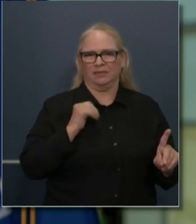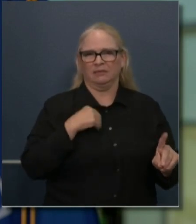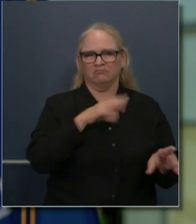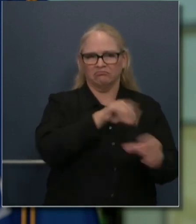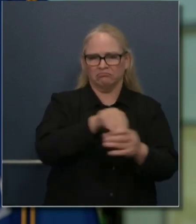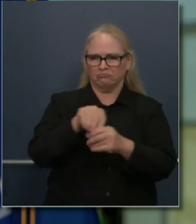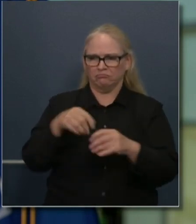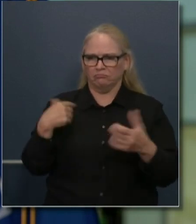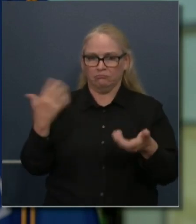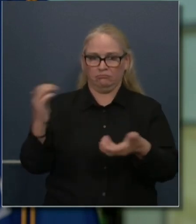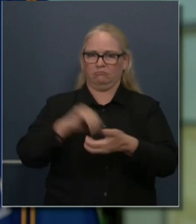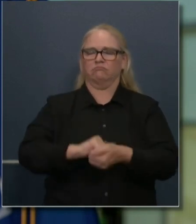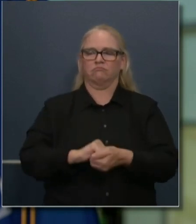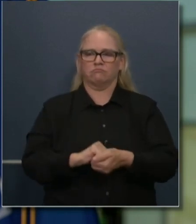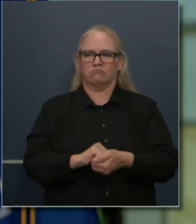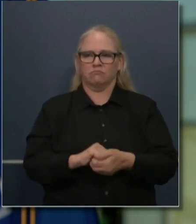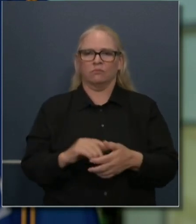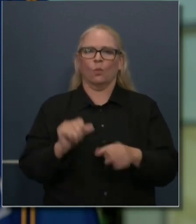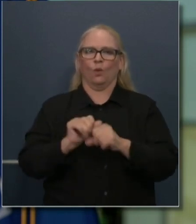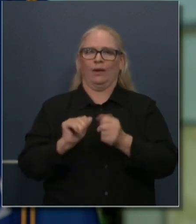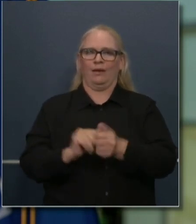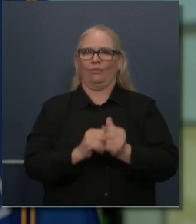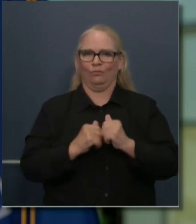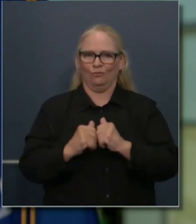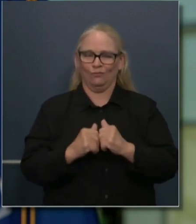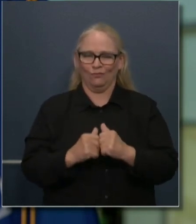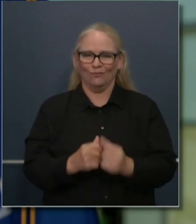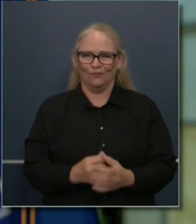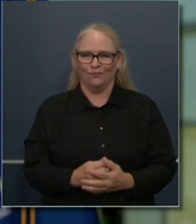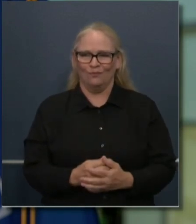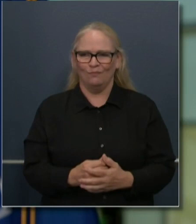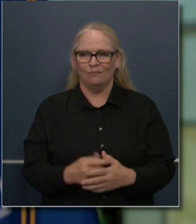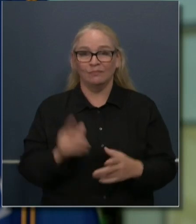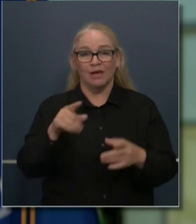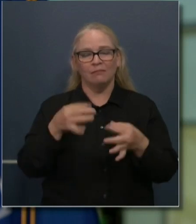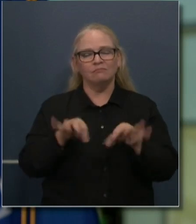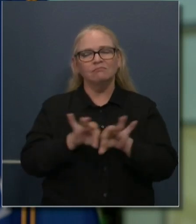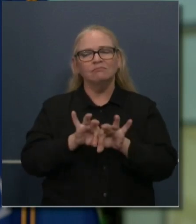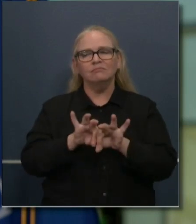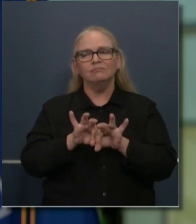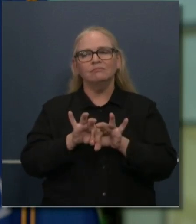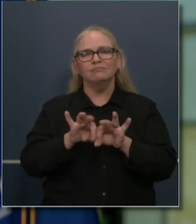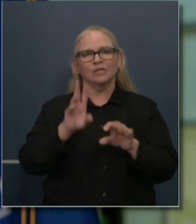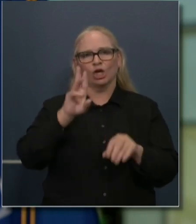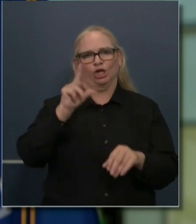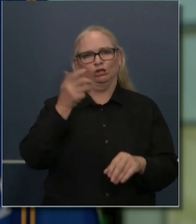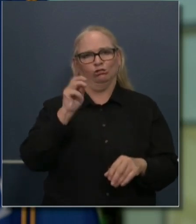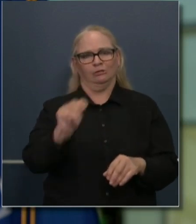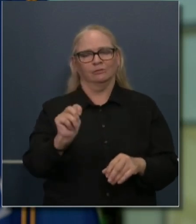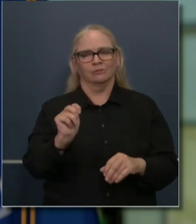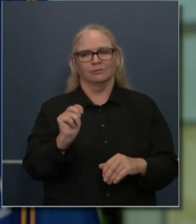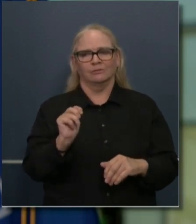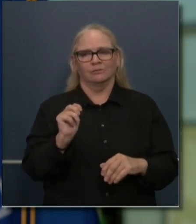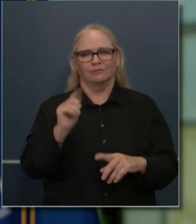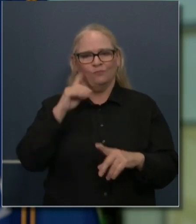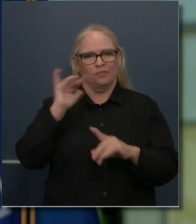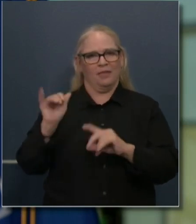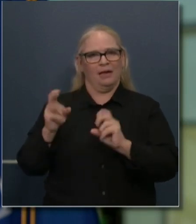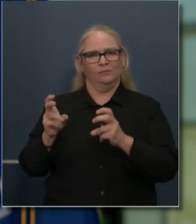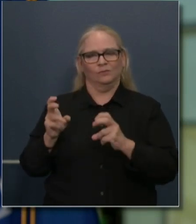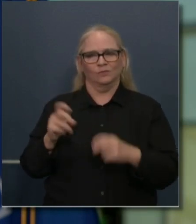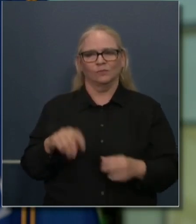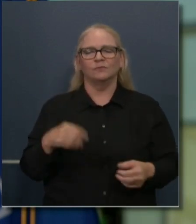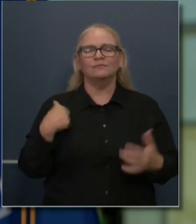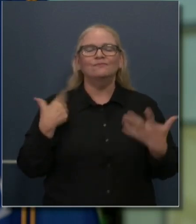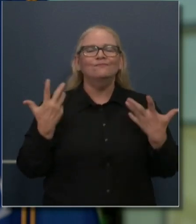partnership, spirit of collaboration, and deep urgency to work on that issue. I made that point. There were a number